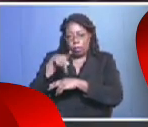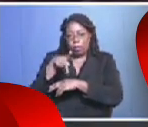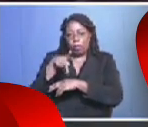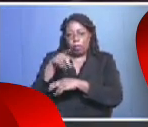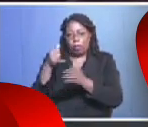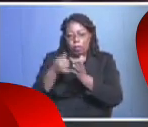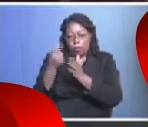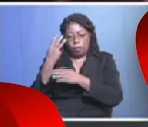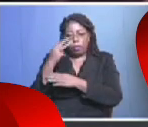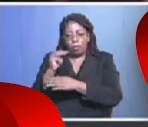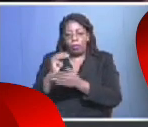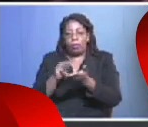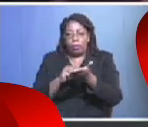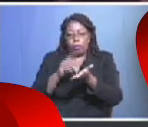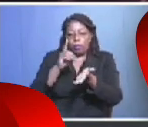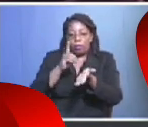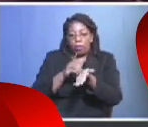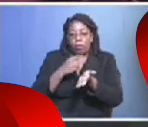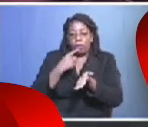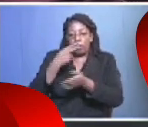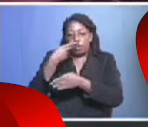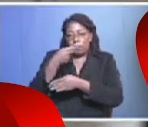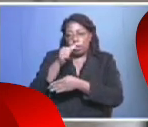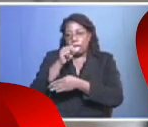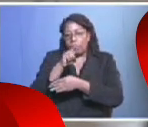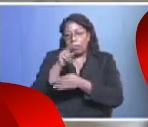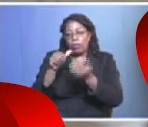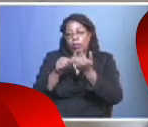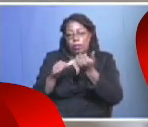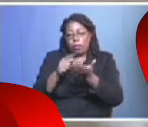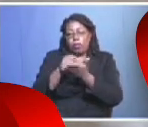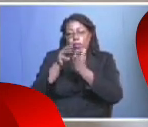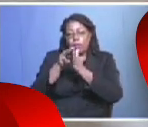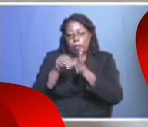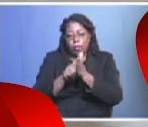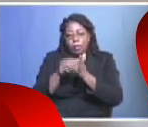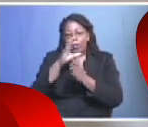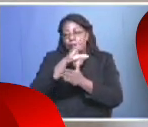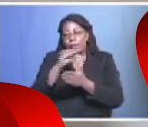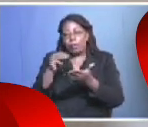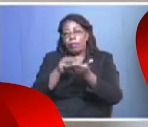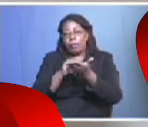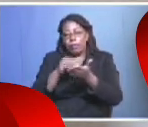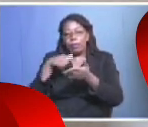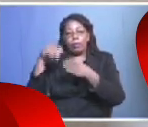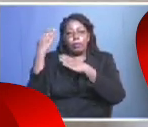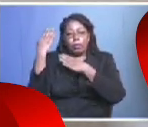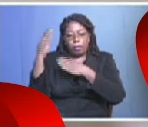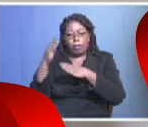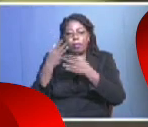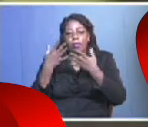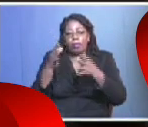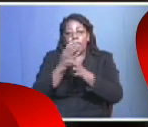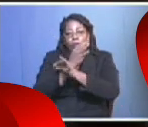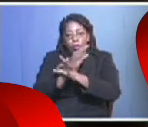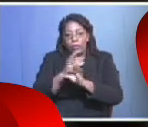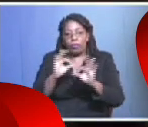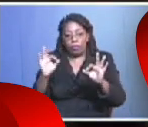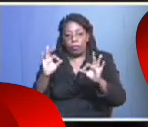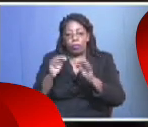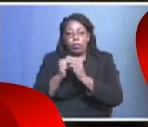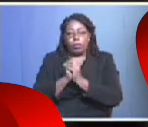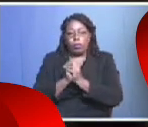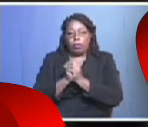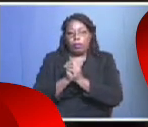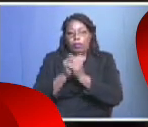them. The medical doctor says that HIV and AIDS treatment and medications in the Bahamas are completely free.